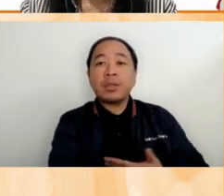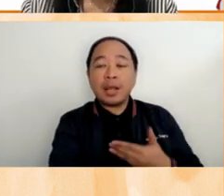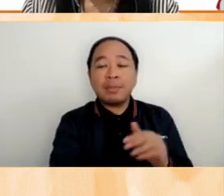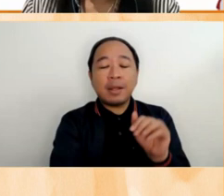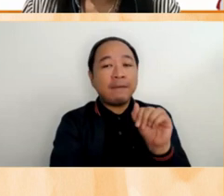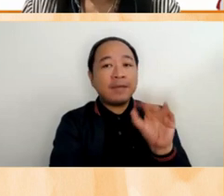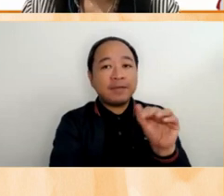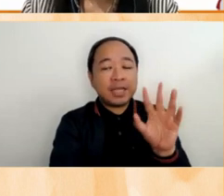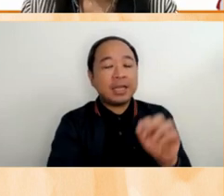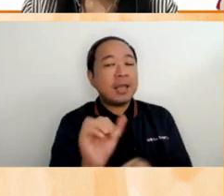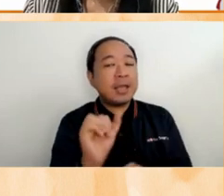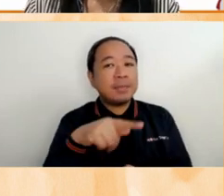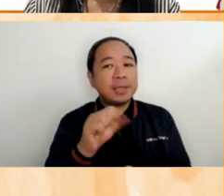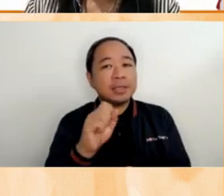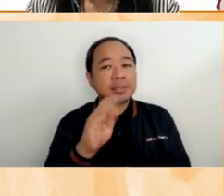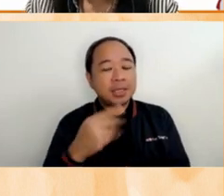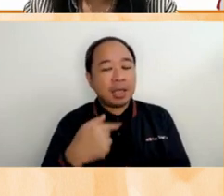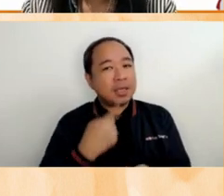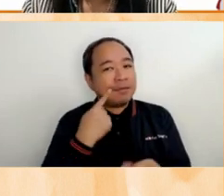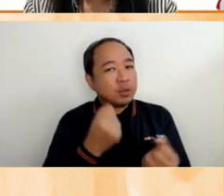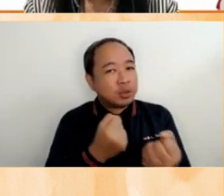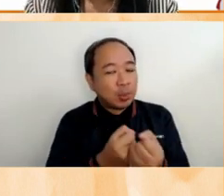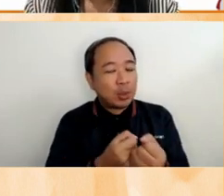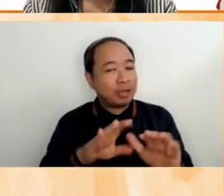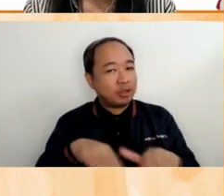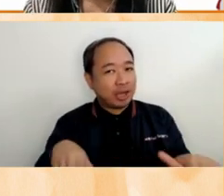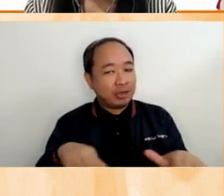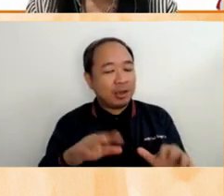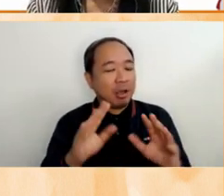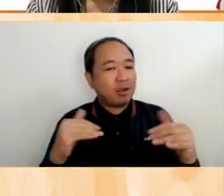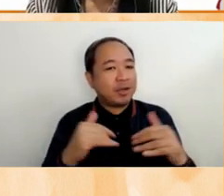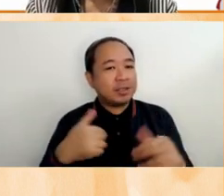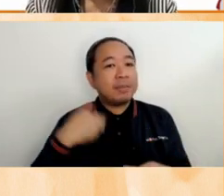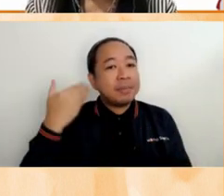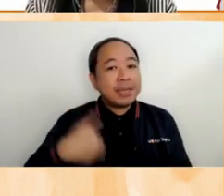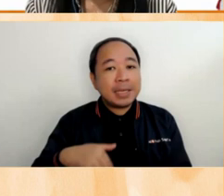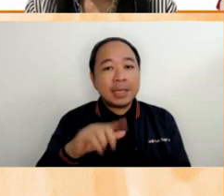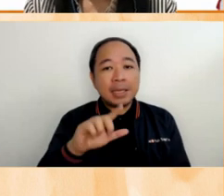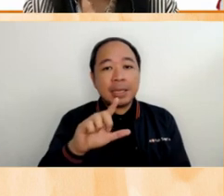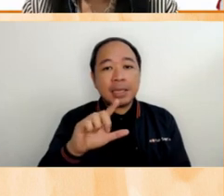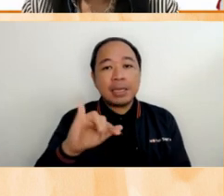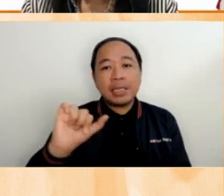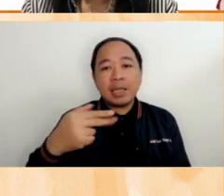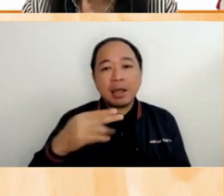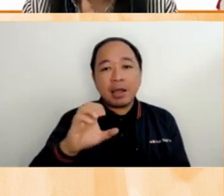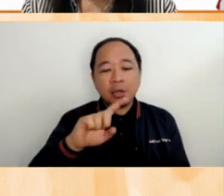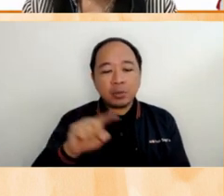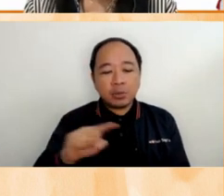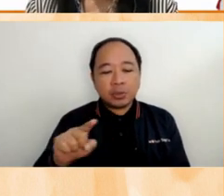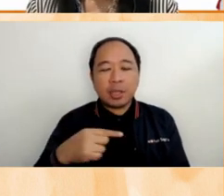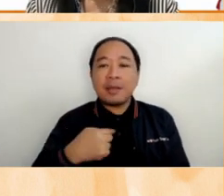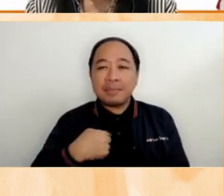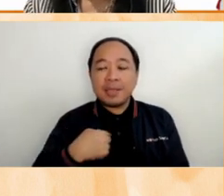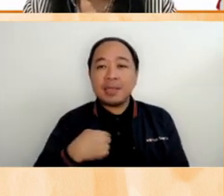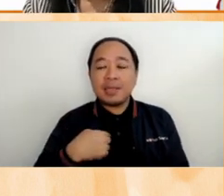I am for the Child Conference. I am Dr. Ria Cruz, Chair of Ako Para sa Bata Session 3, and I am delighted